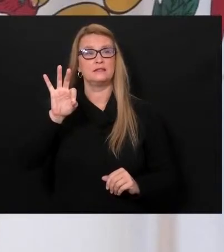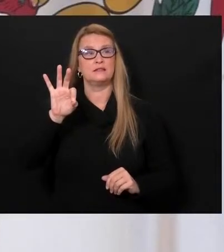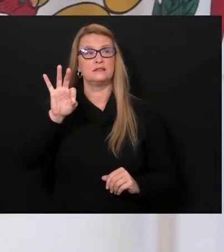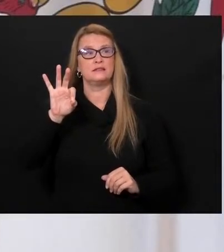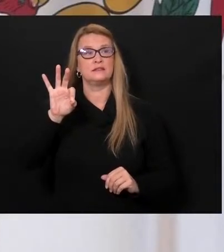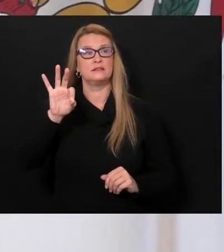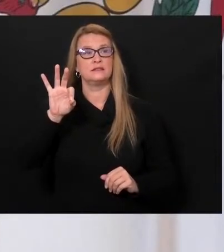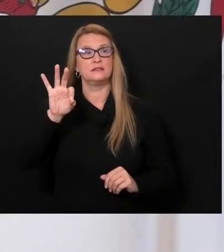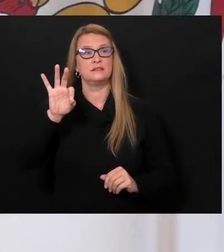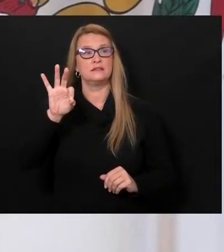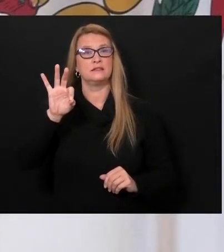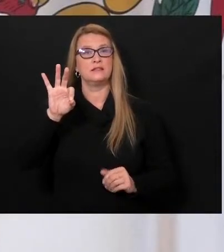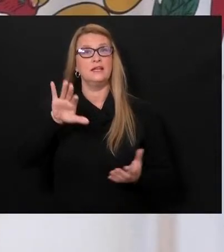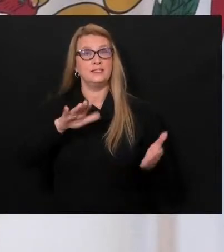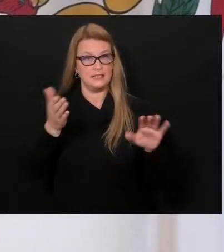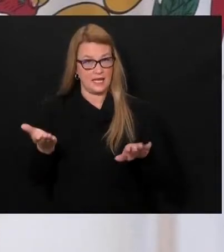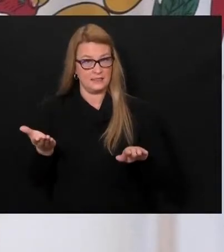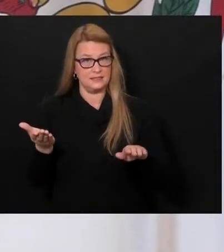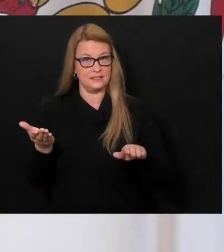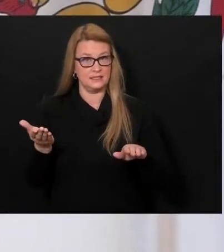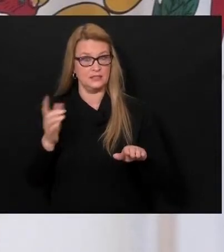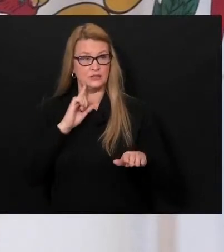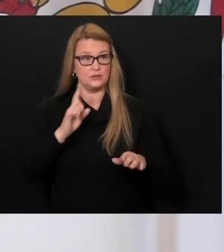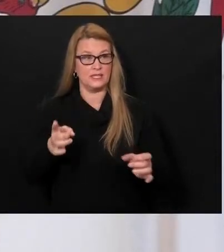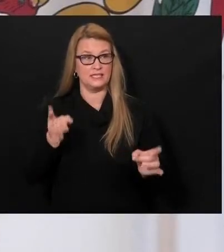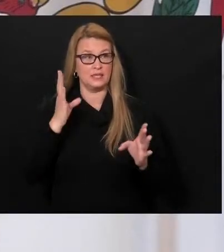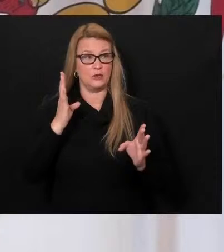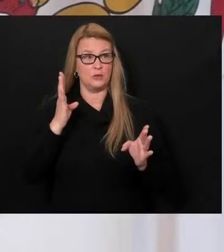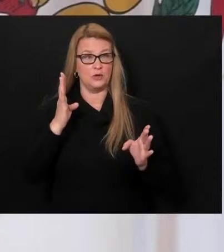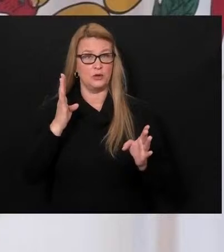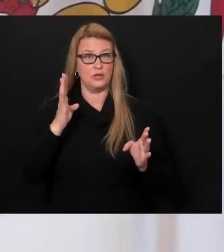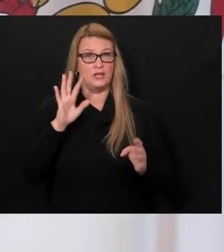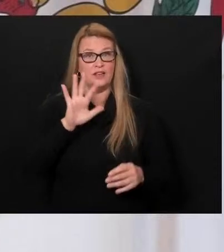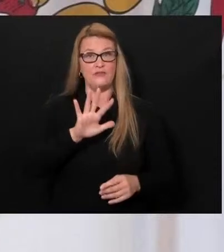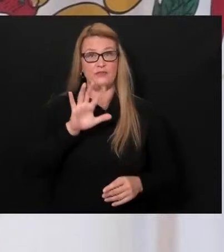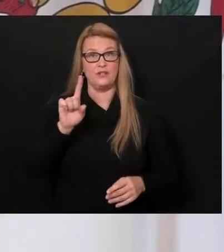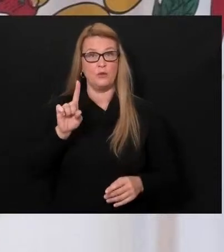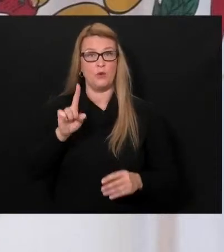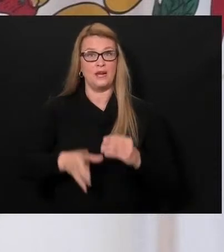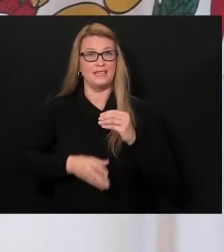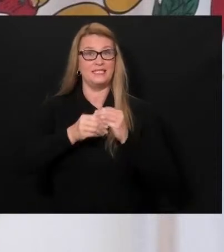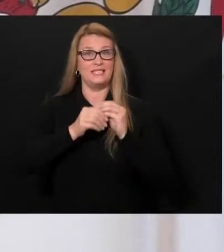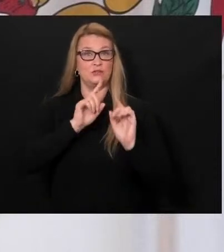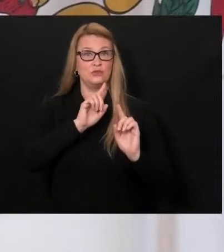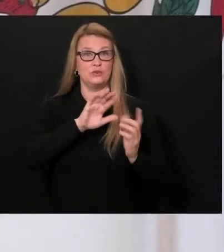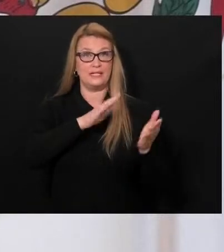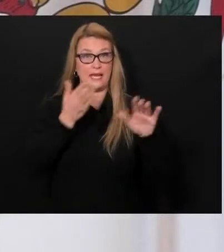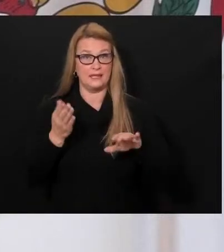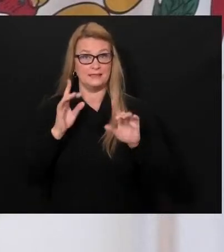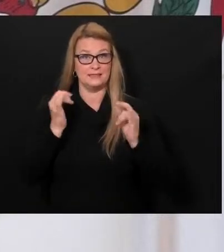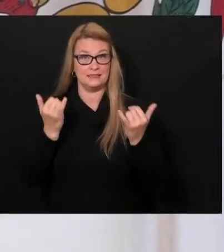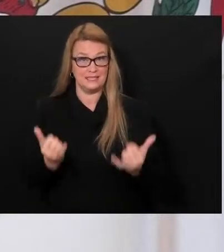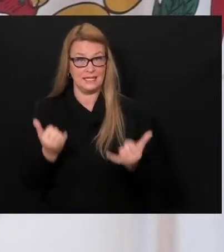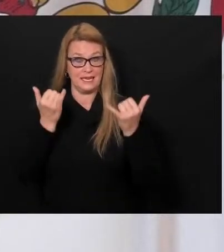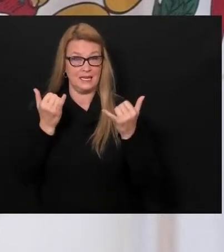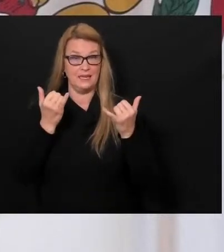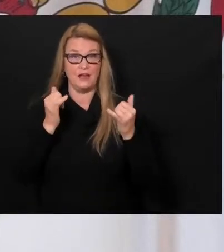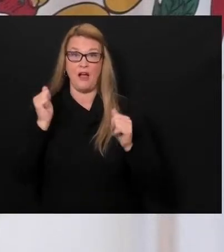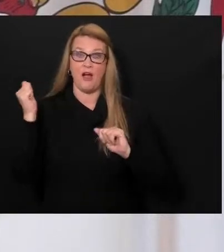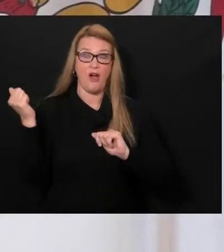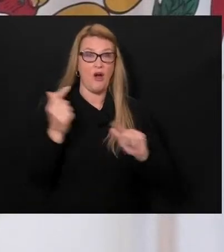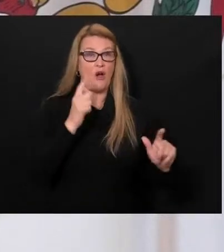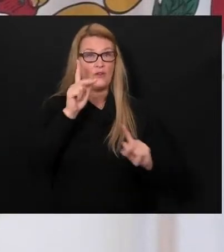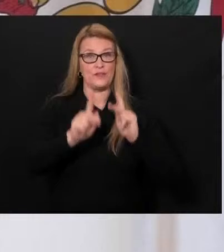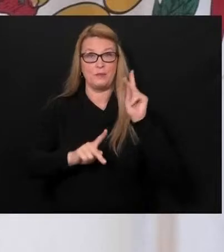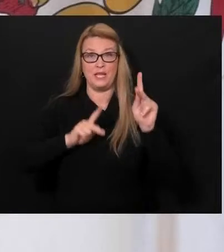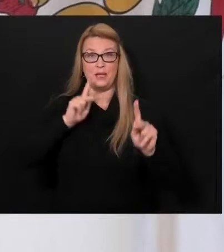is really terrible. We have 51 additional deaths today. Every one of these people